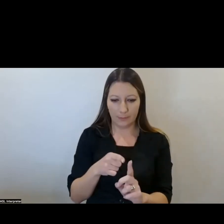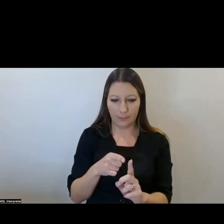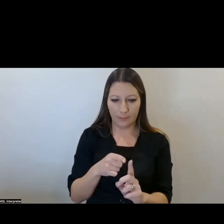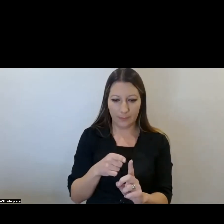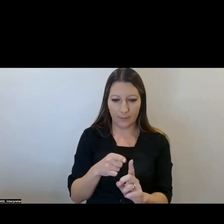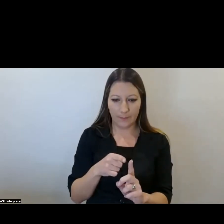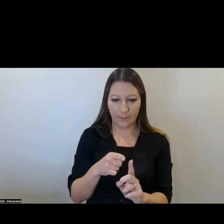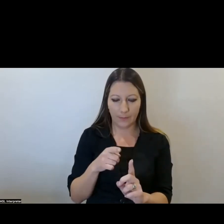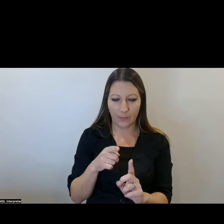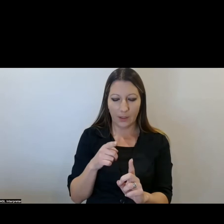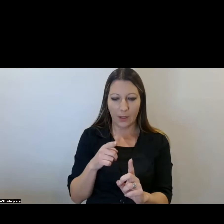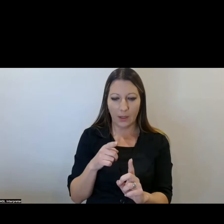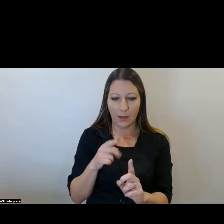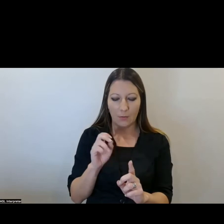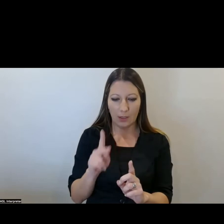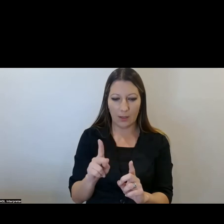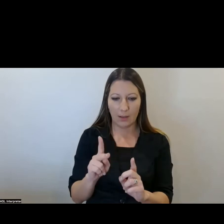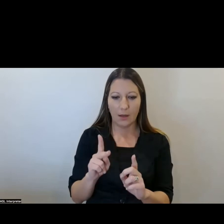Just say that I